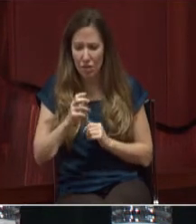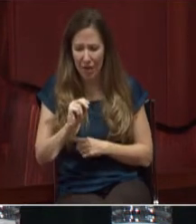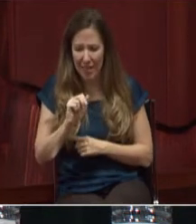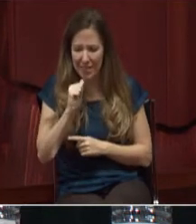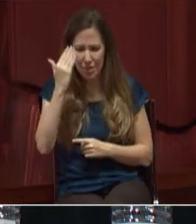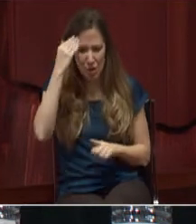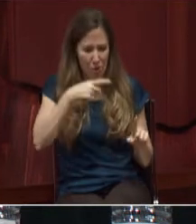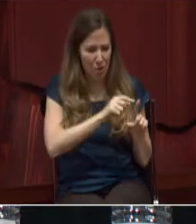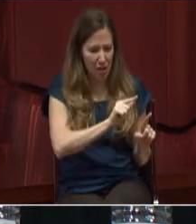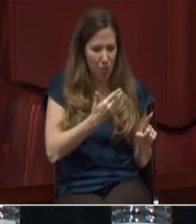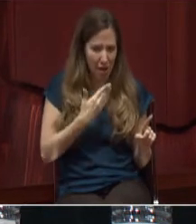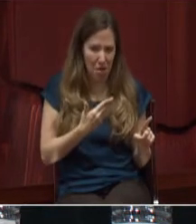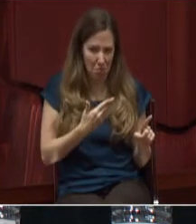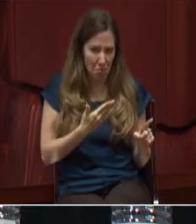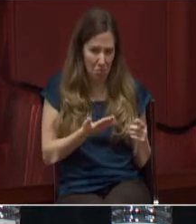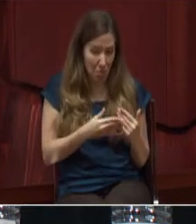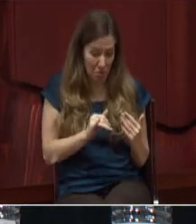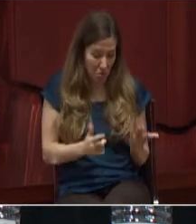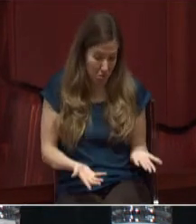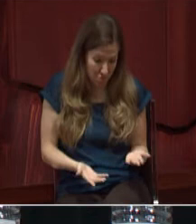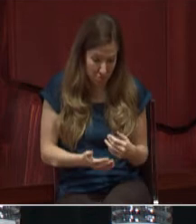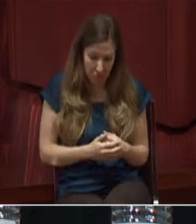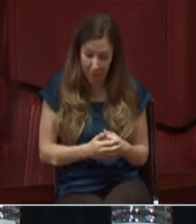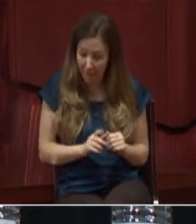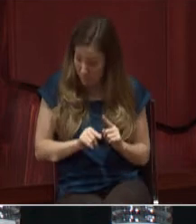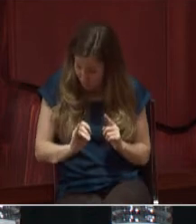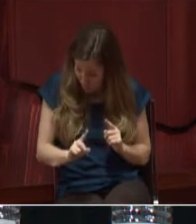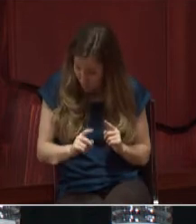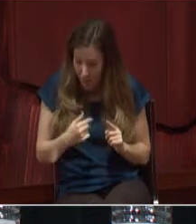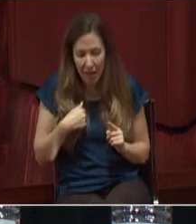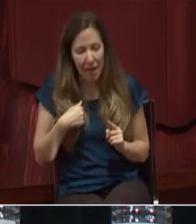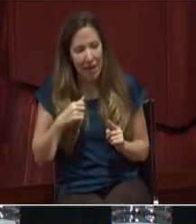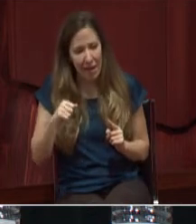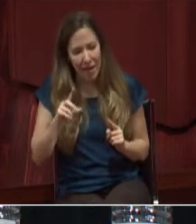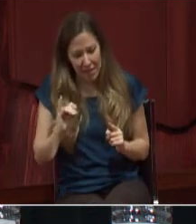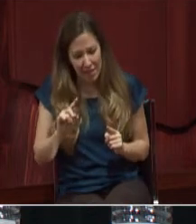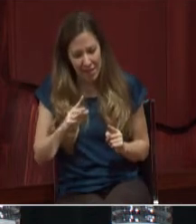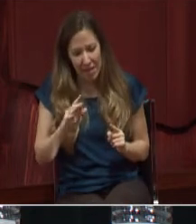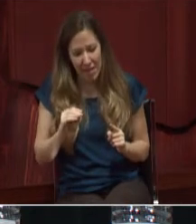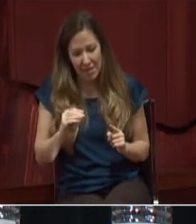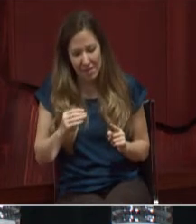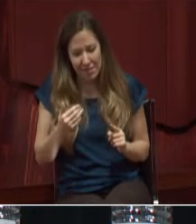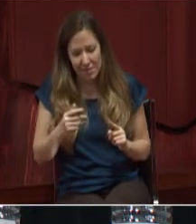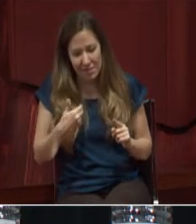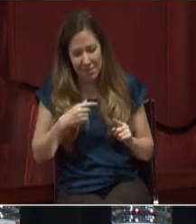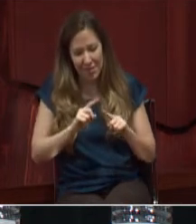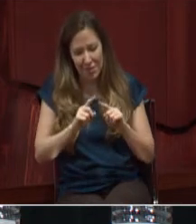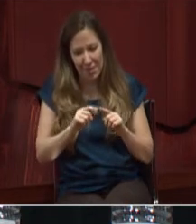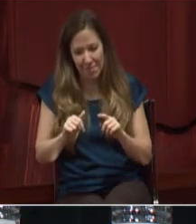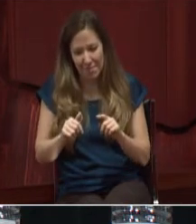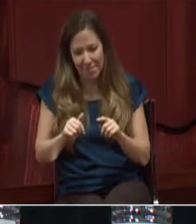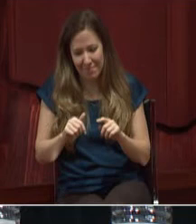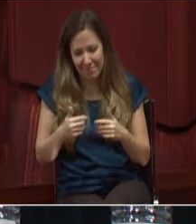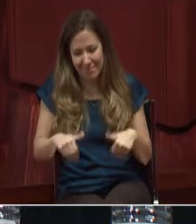well, hardly at all. But you did. I did, and there's all sorts of backstories here that I won't